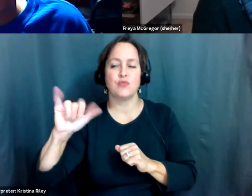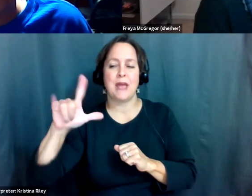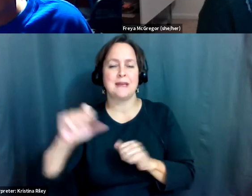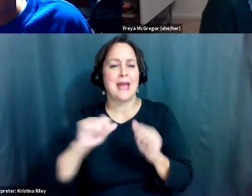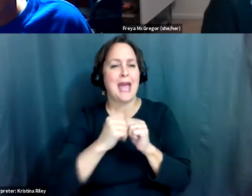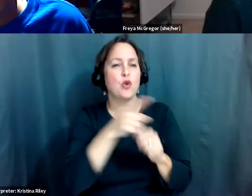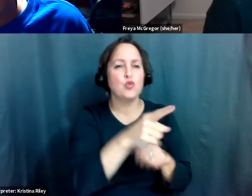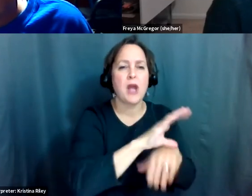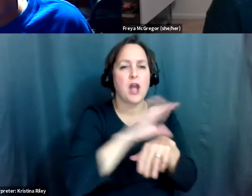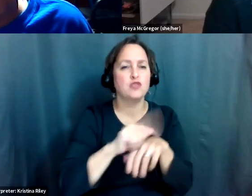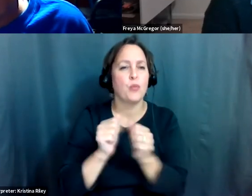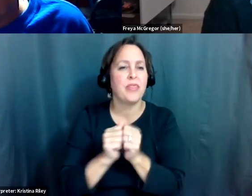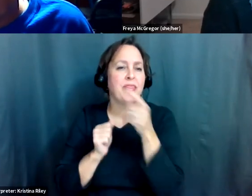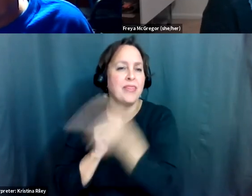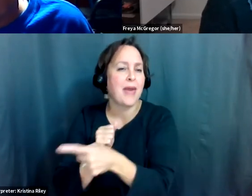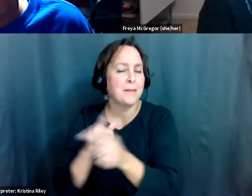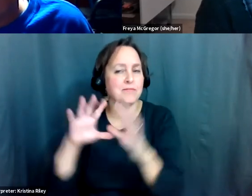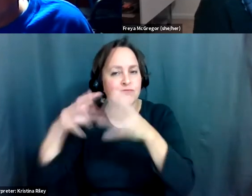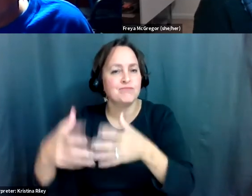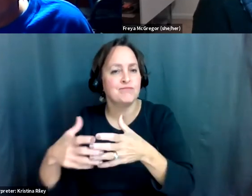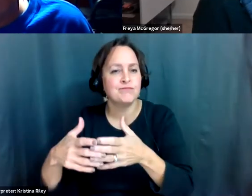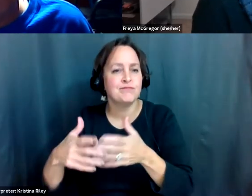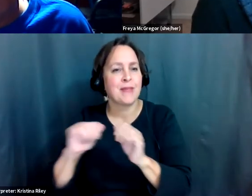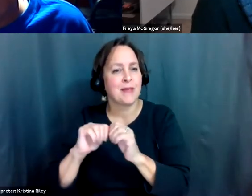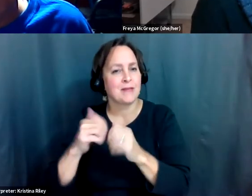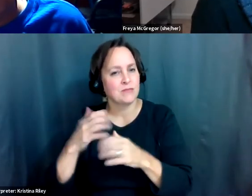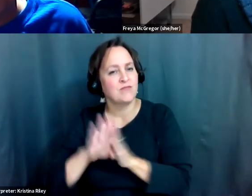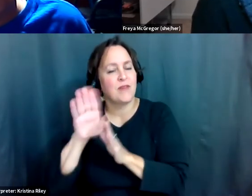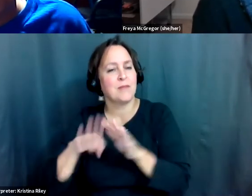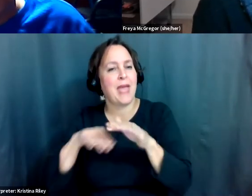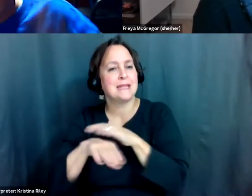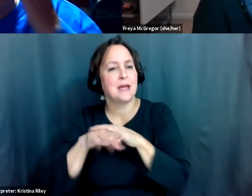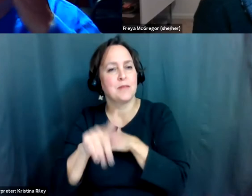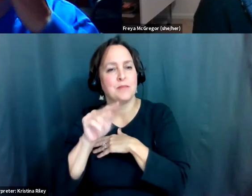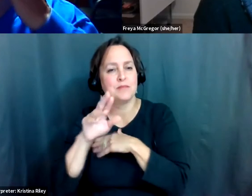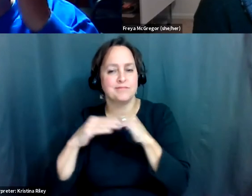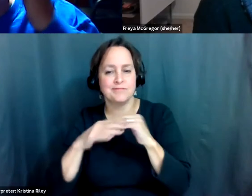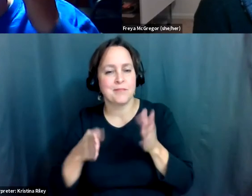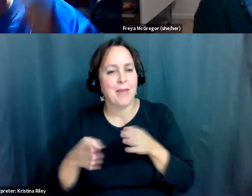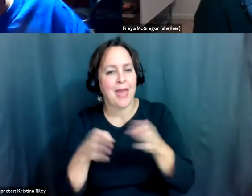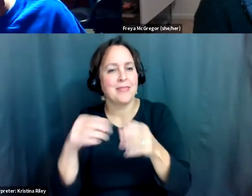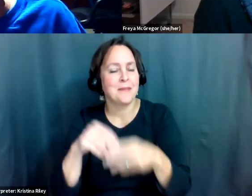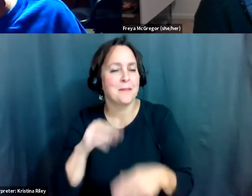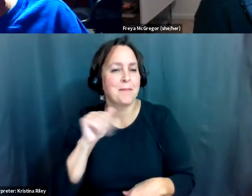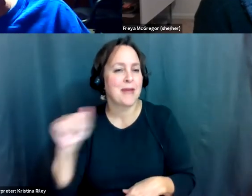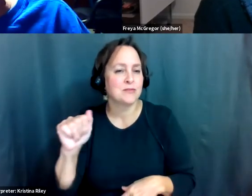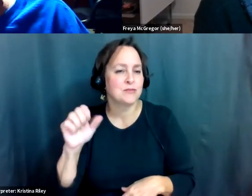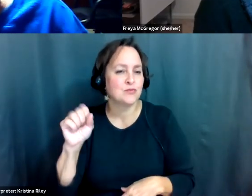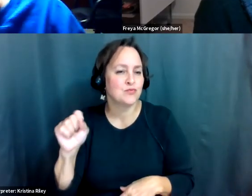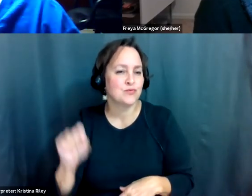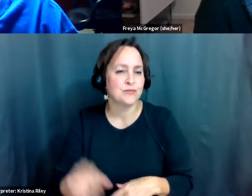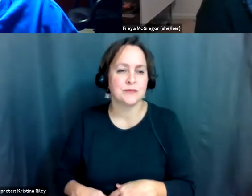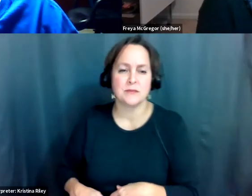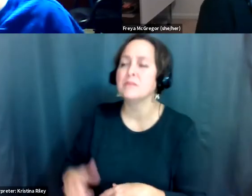really inclusive, accessible trails on their wildlife sanctuaries in Massachusetts. Well, I got involved with them back around, uh,